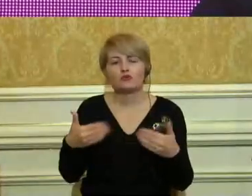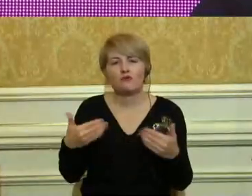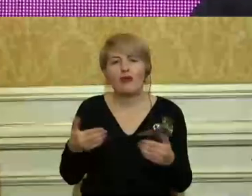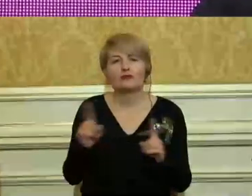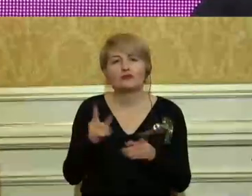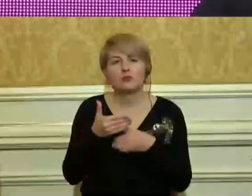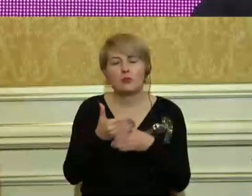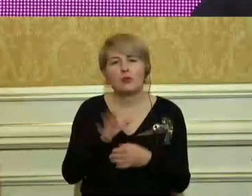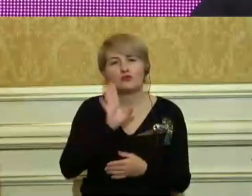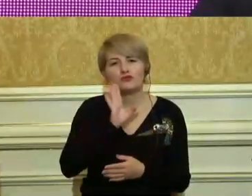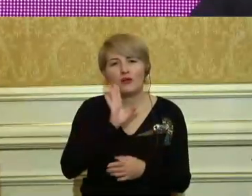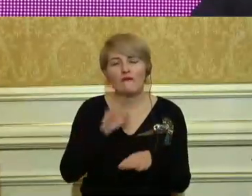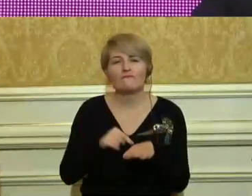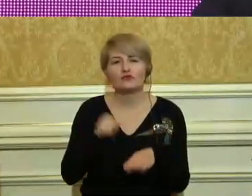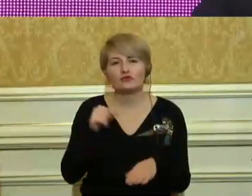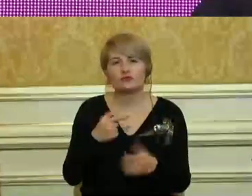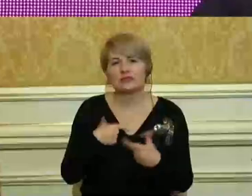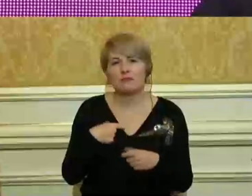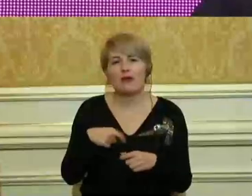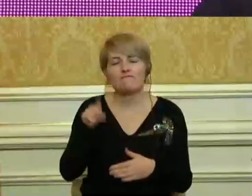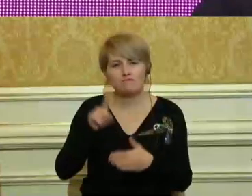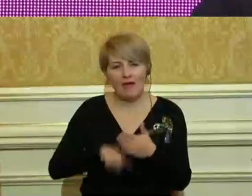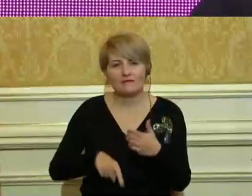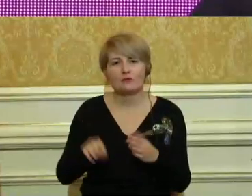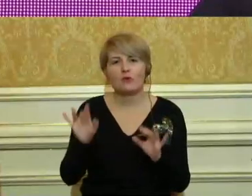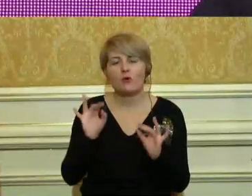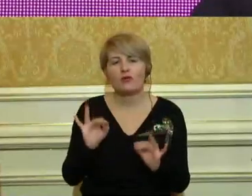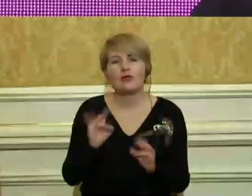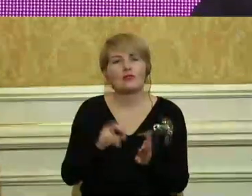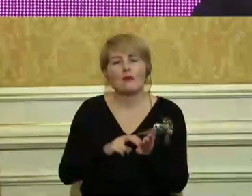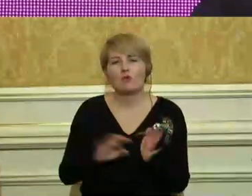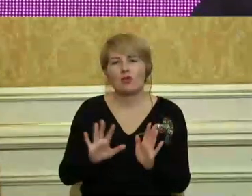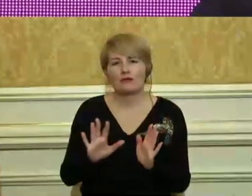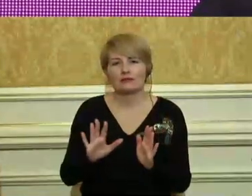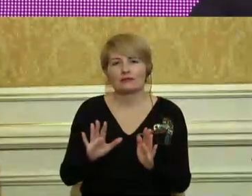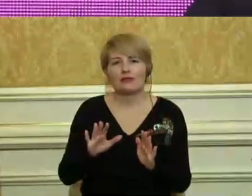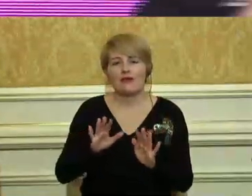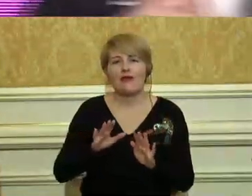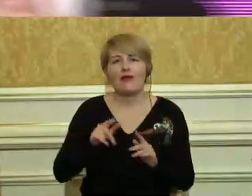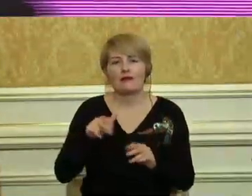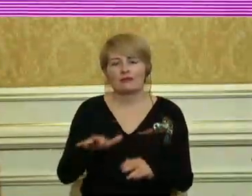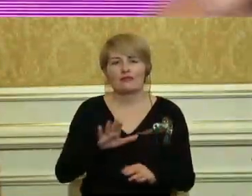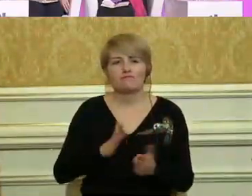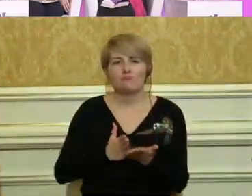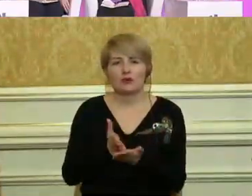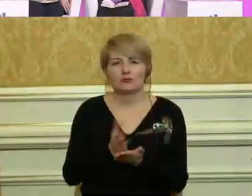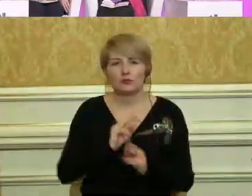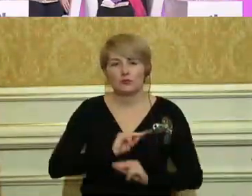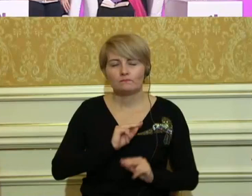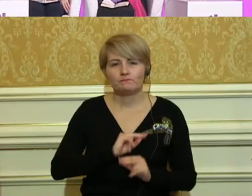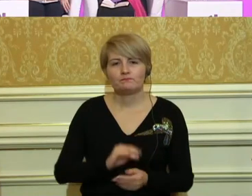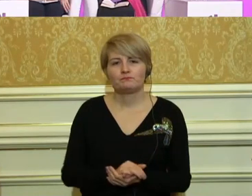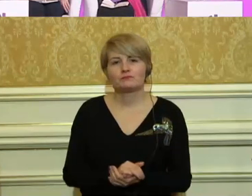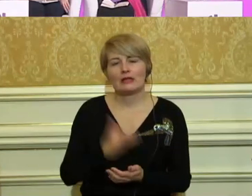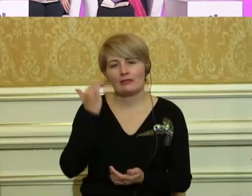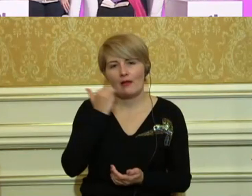What is the very active instruments to support the women to be absolutely sure and to be very